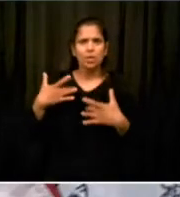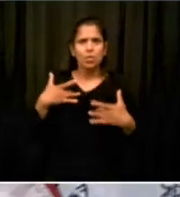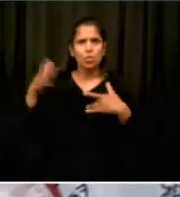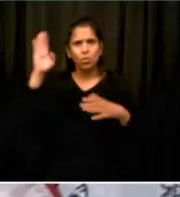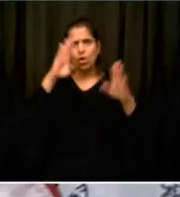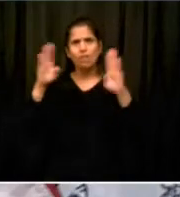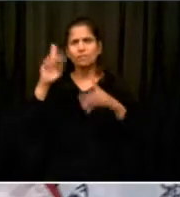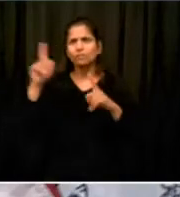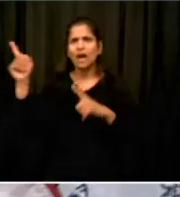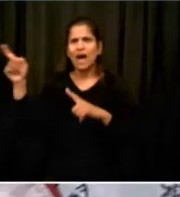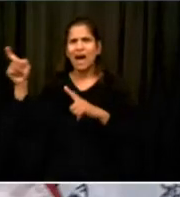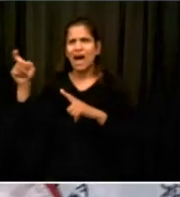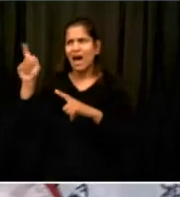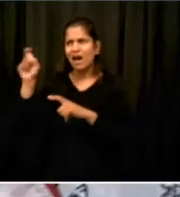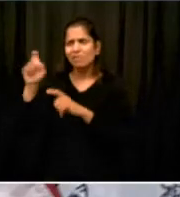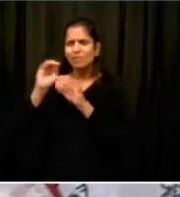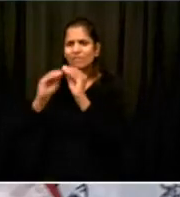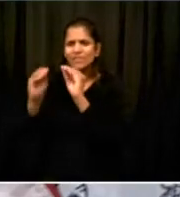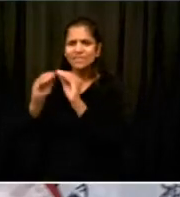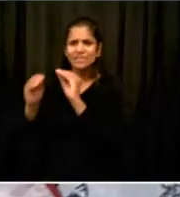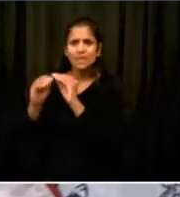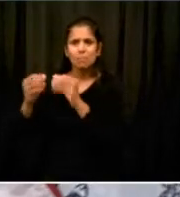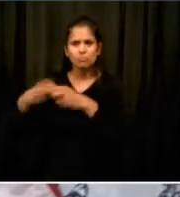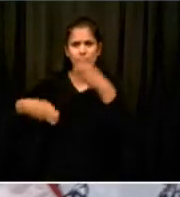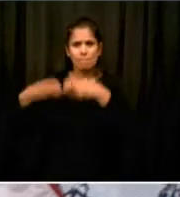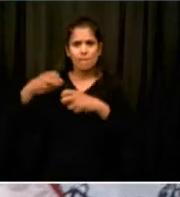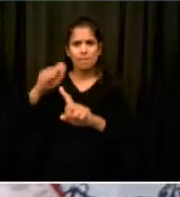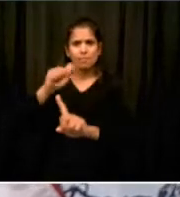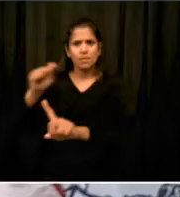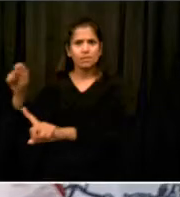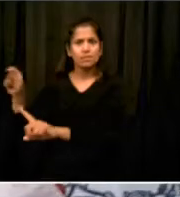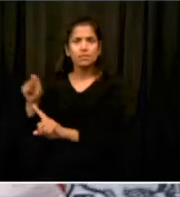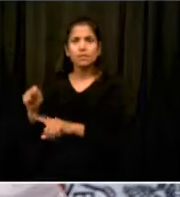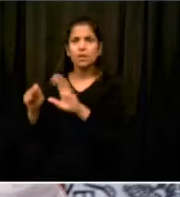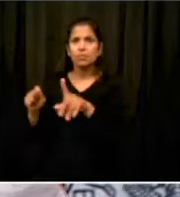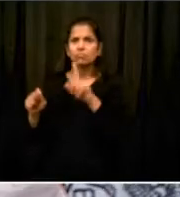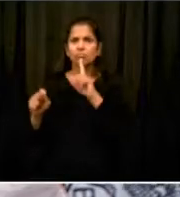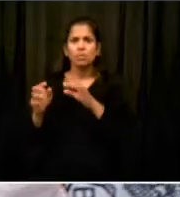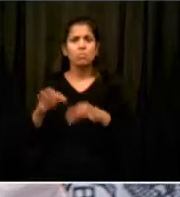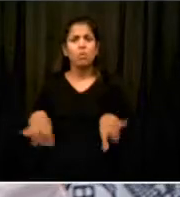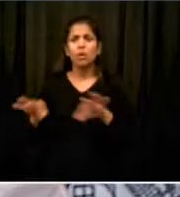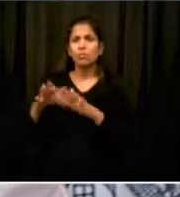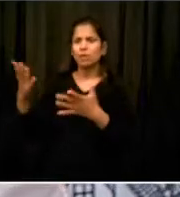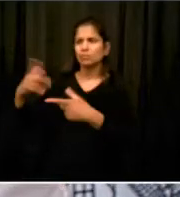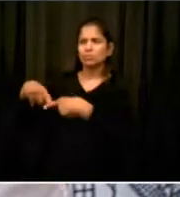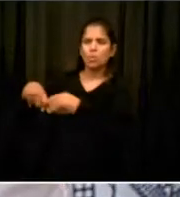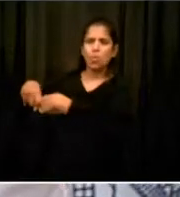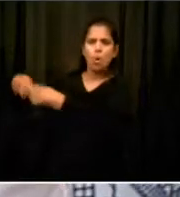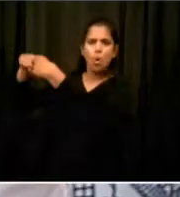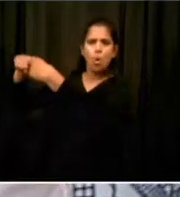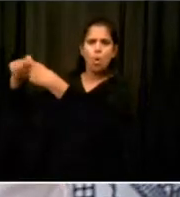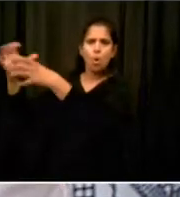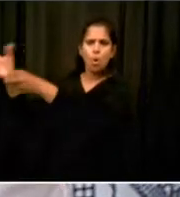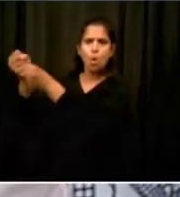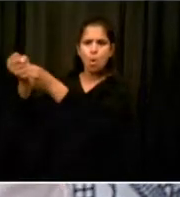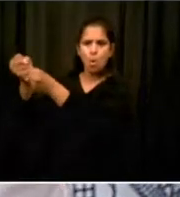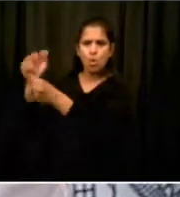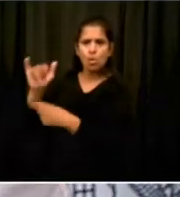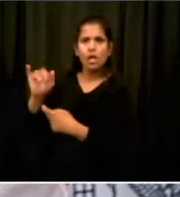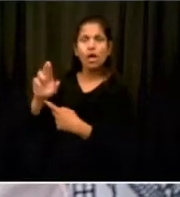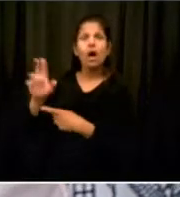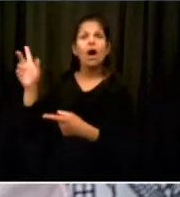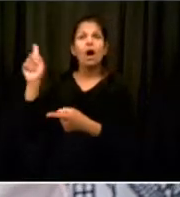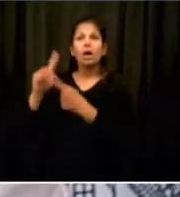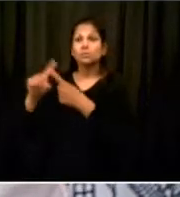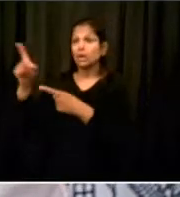time to suspend the service. And again, that service will remain suspended until we are satisfied that it can be done